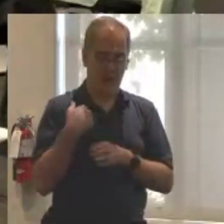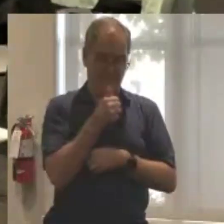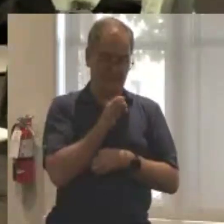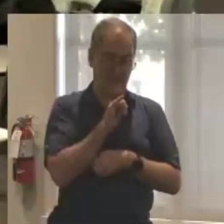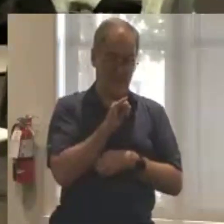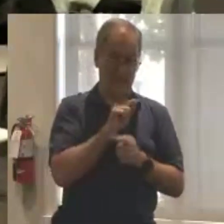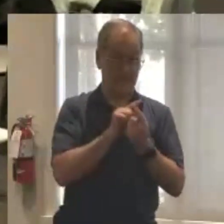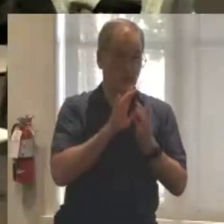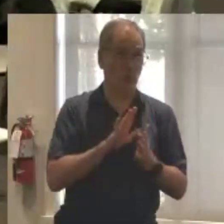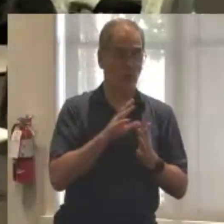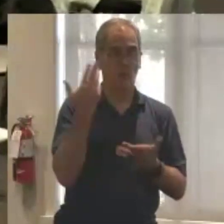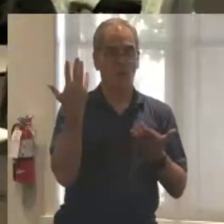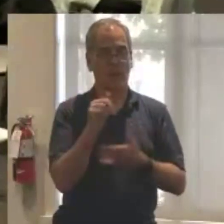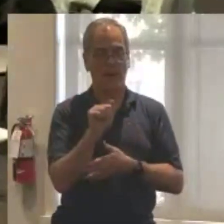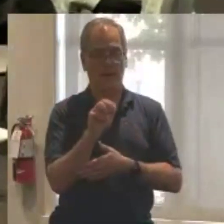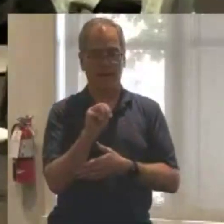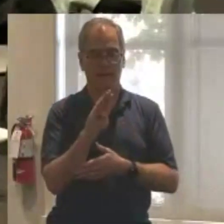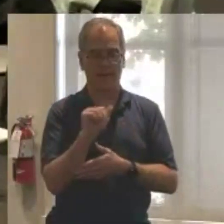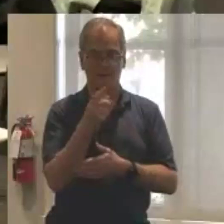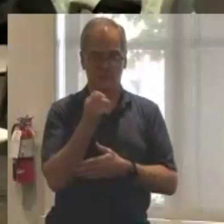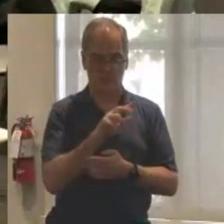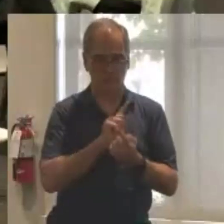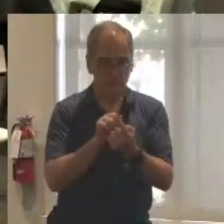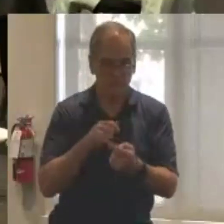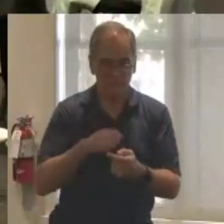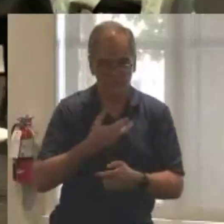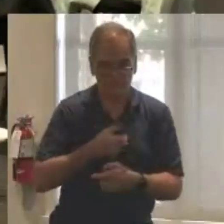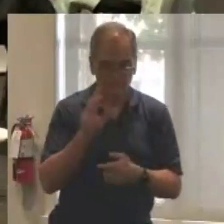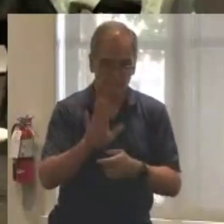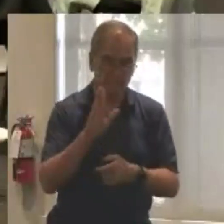recruit volunteers. We deliver and attend family focused events.